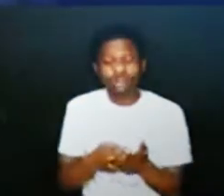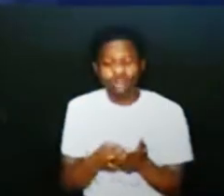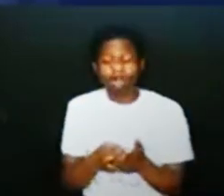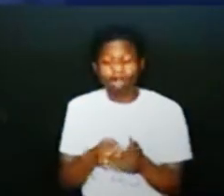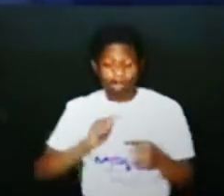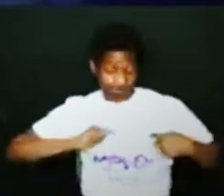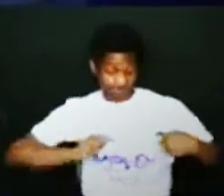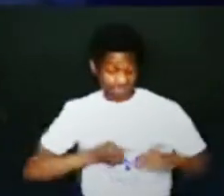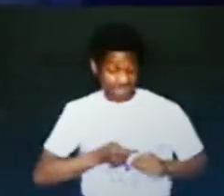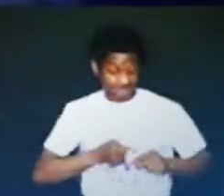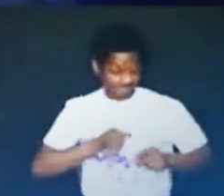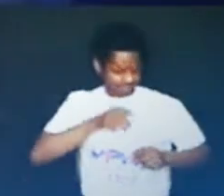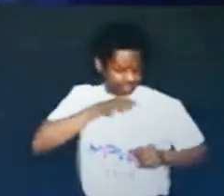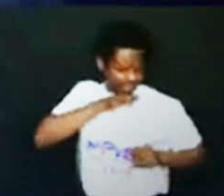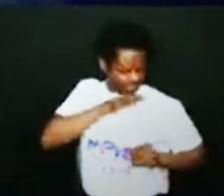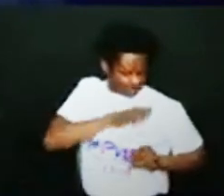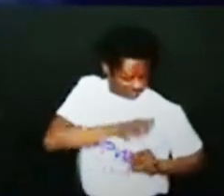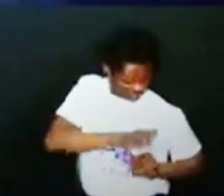bitterness. Suppressing